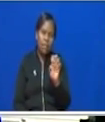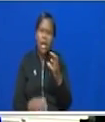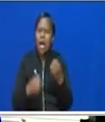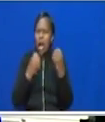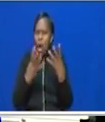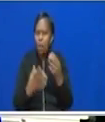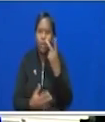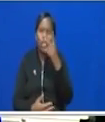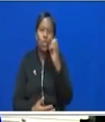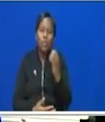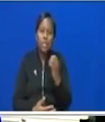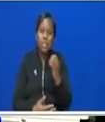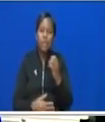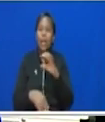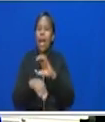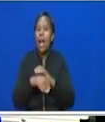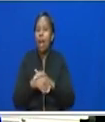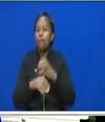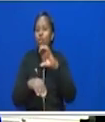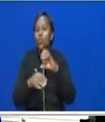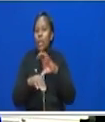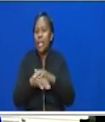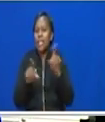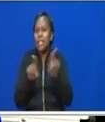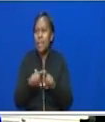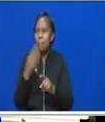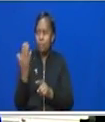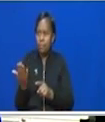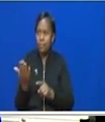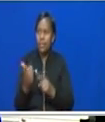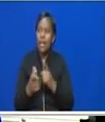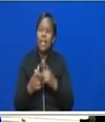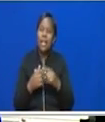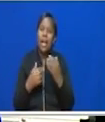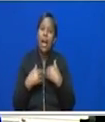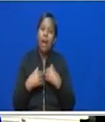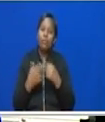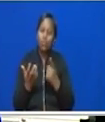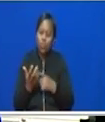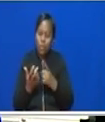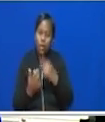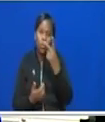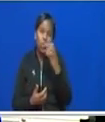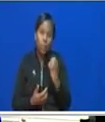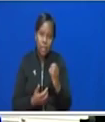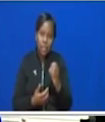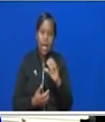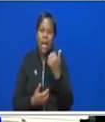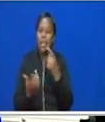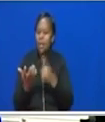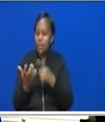many 20s will I have to get this? Then I have to count 20, another